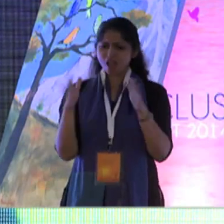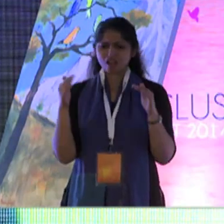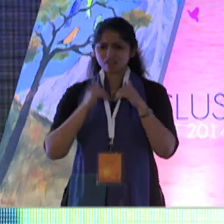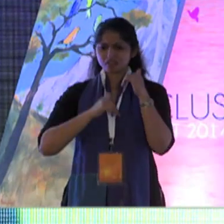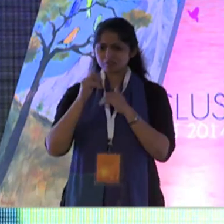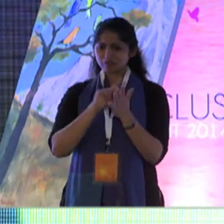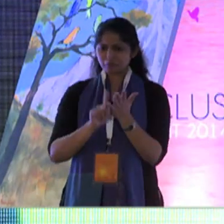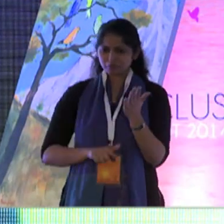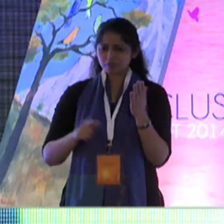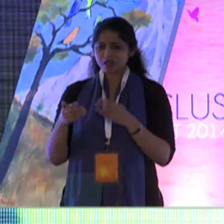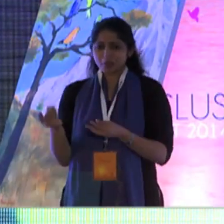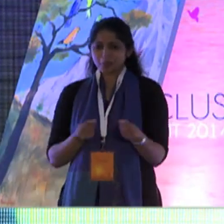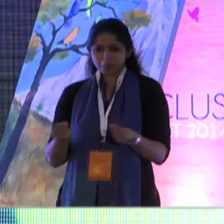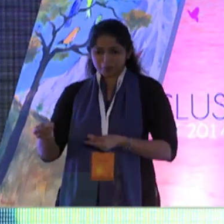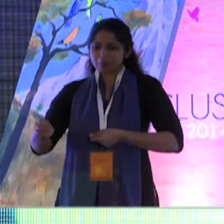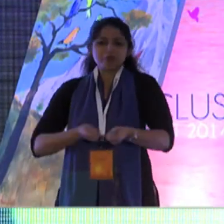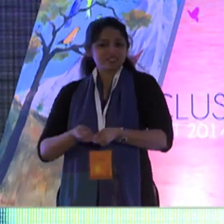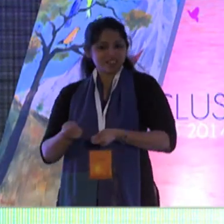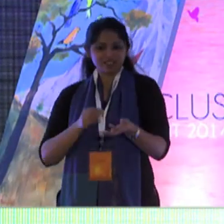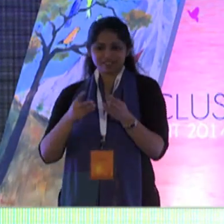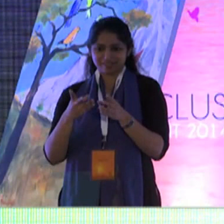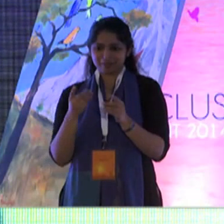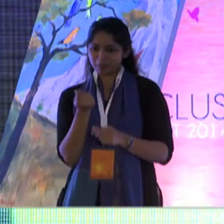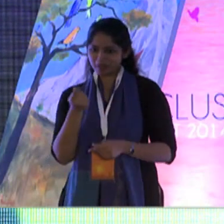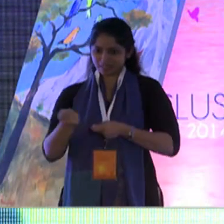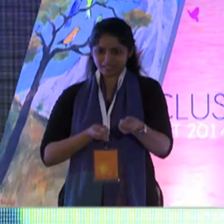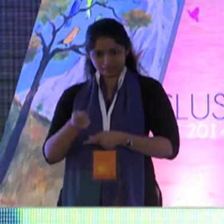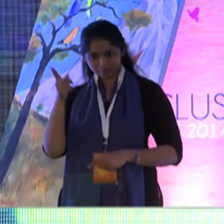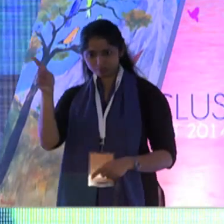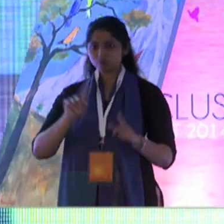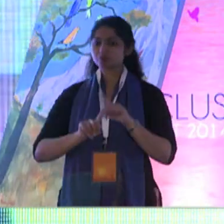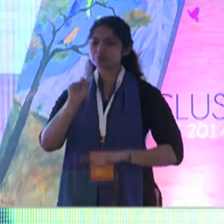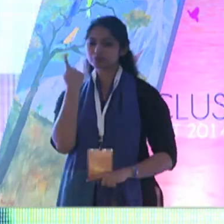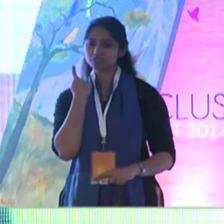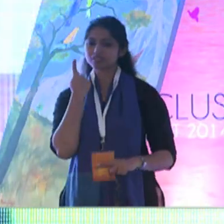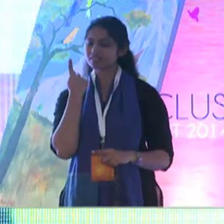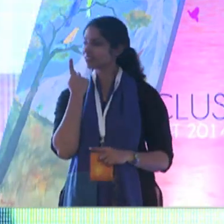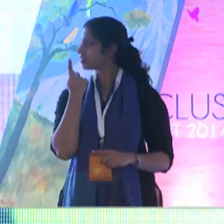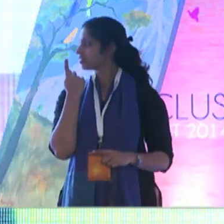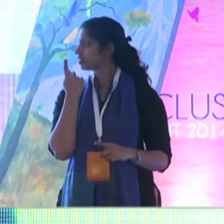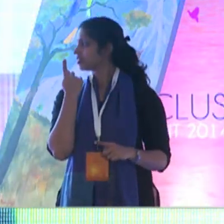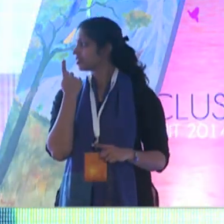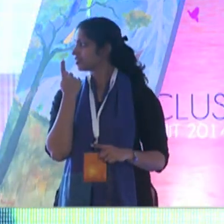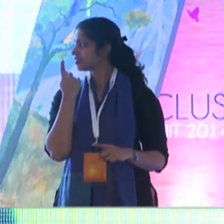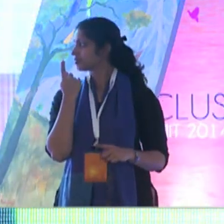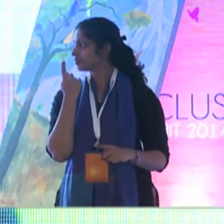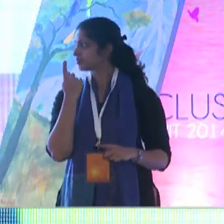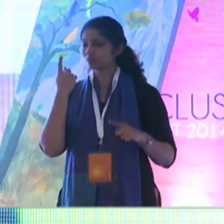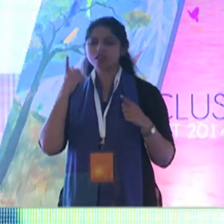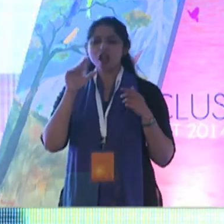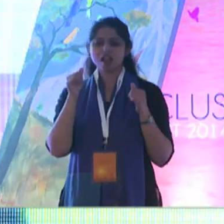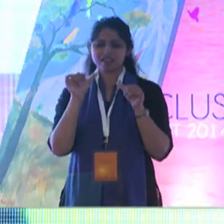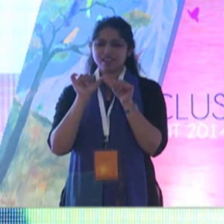from the Wharton Business School in Philadelphia. He won the prestigious Joseph P. Wharton